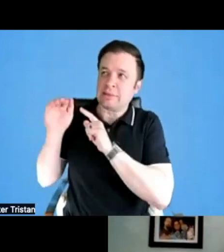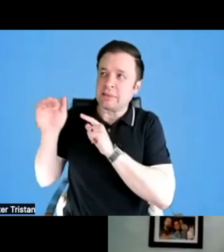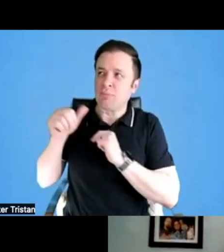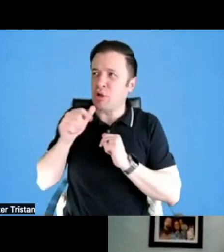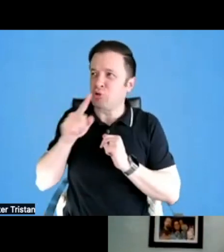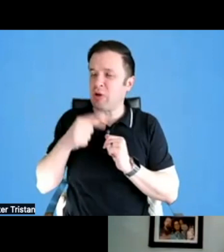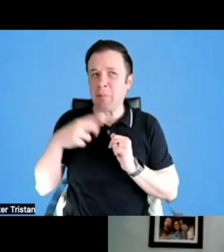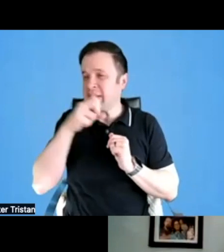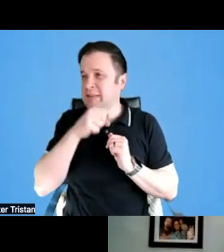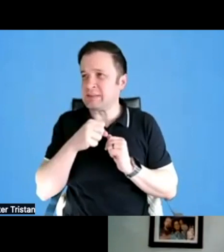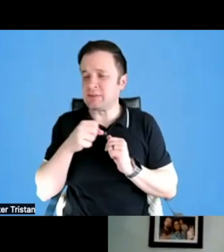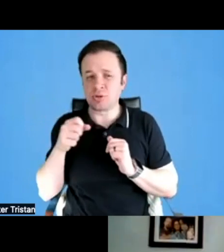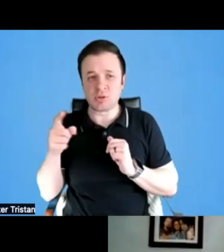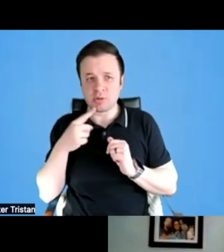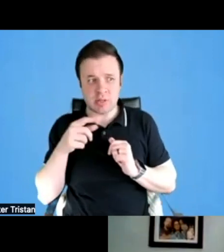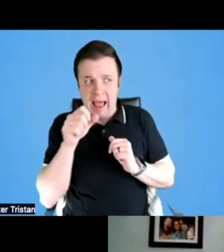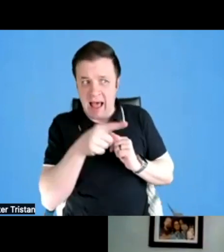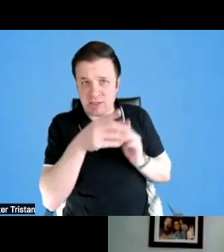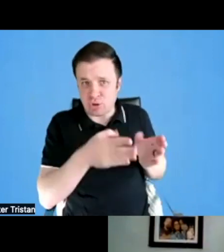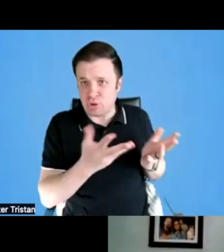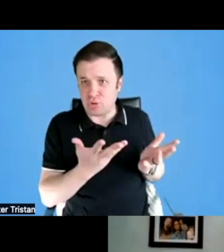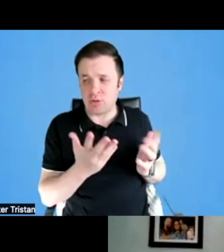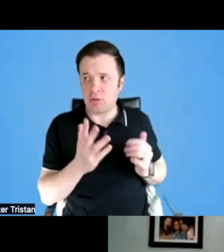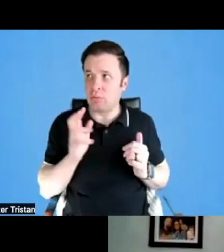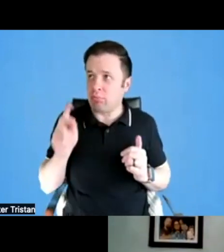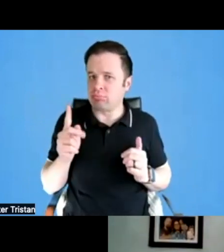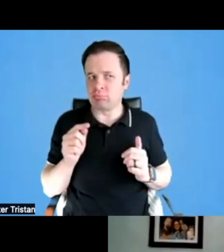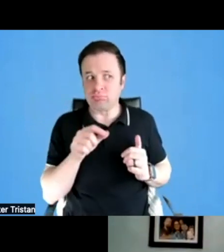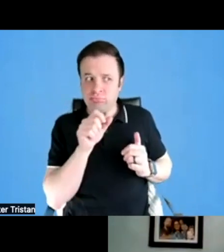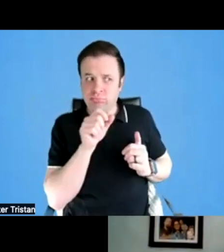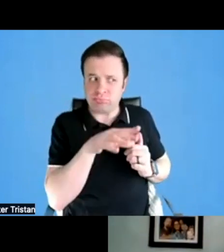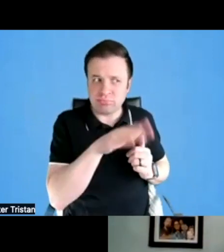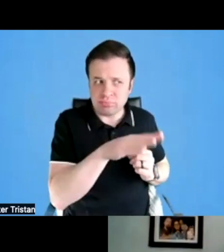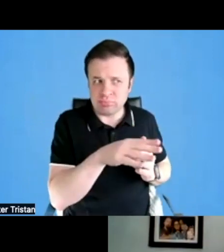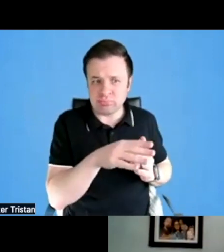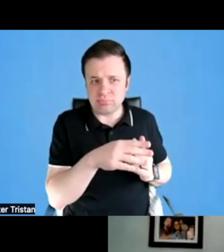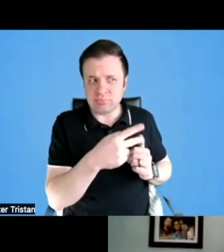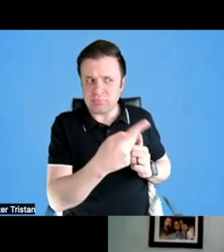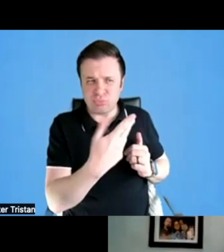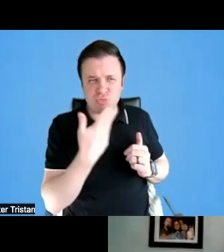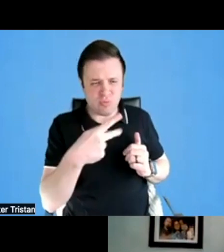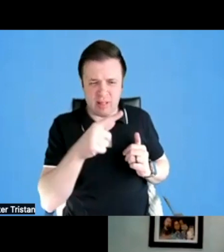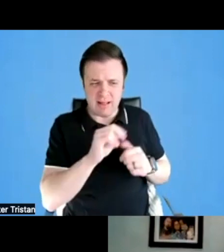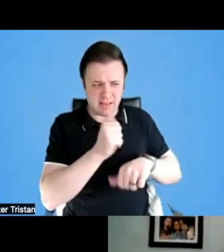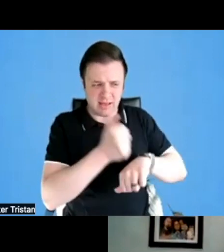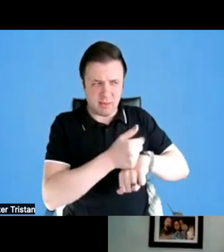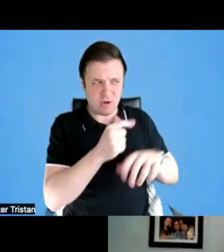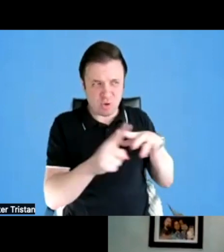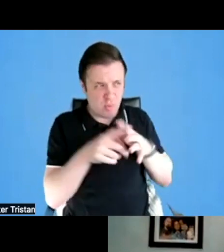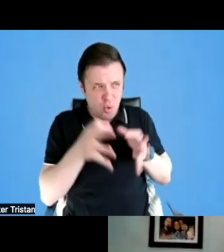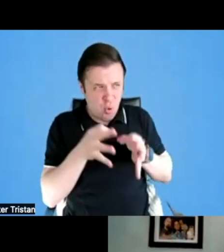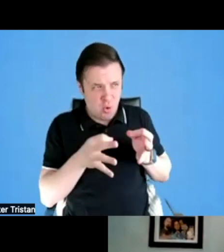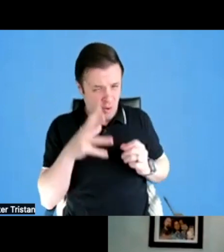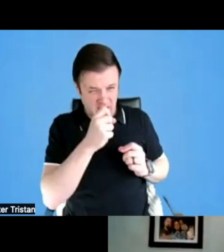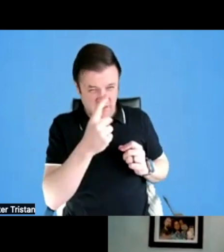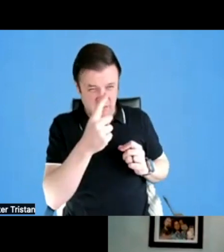missing. And she said, well, why don't you ask? Turns out. And so I said, like, we had this good plan. You haven't shown up, so I'm guessing something